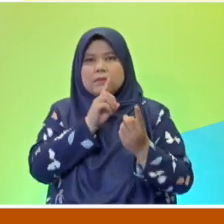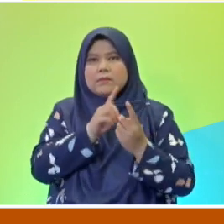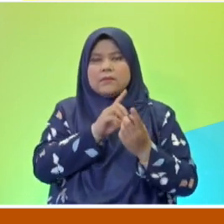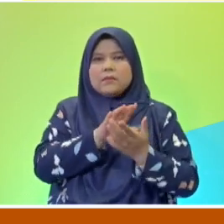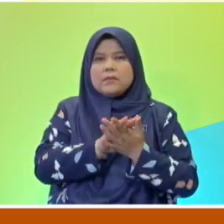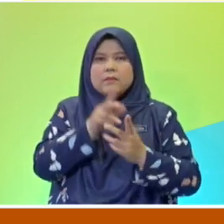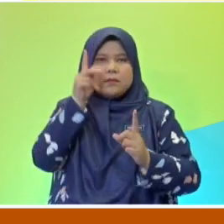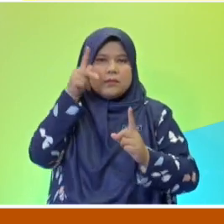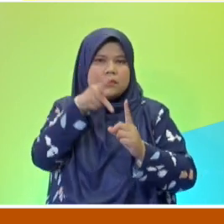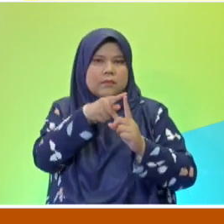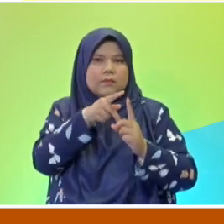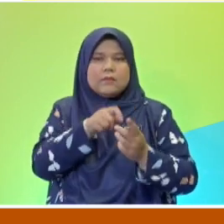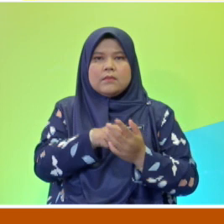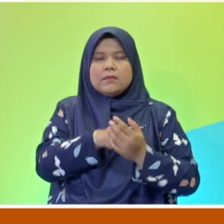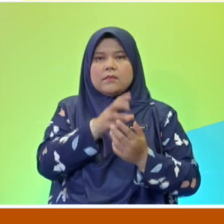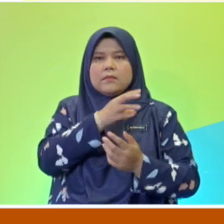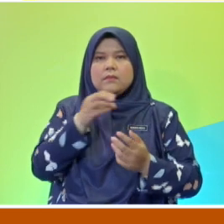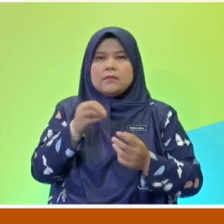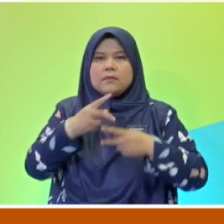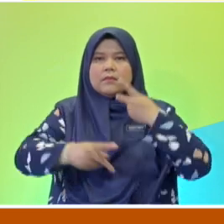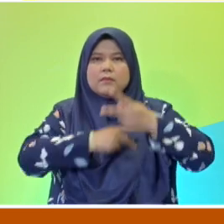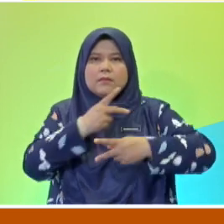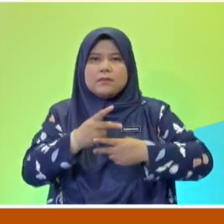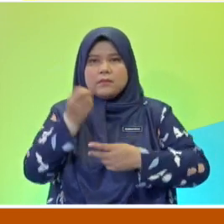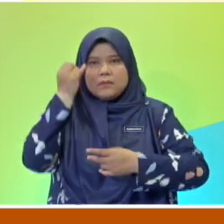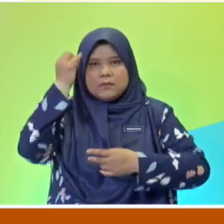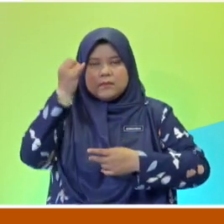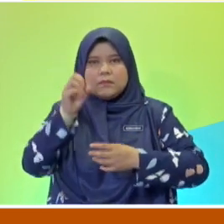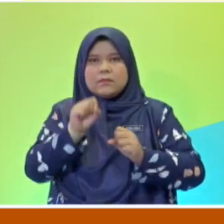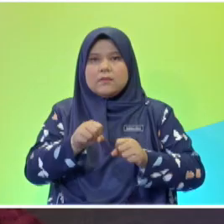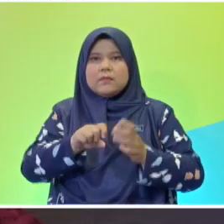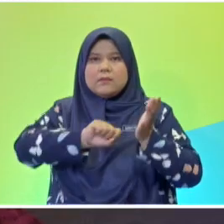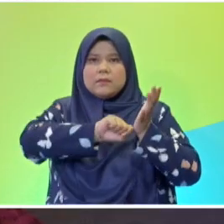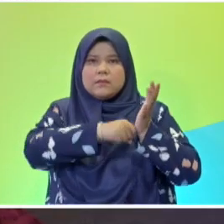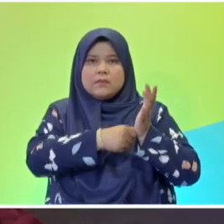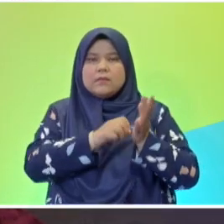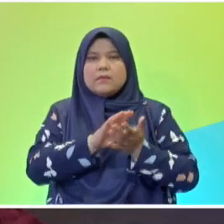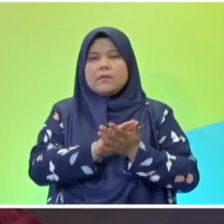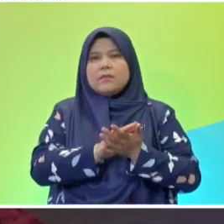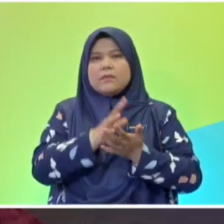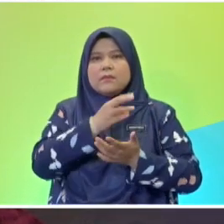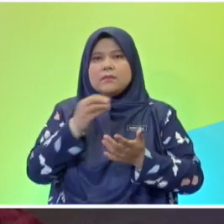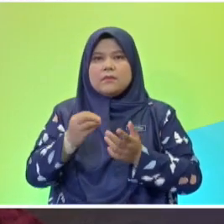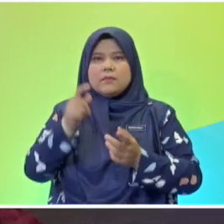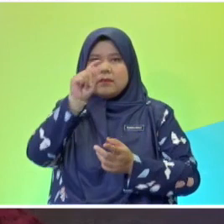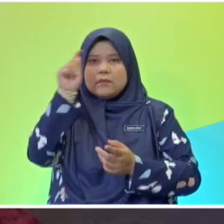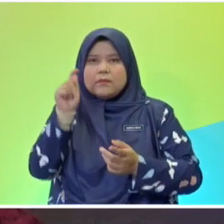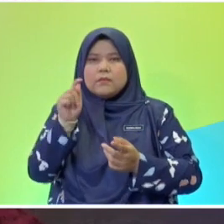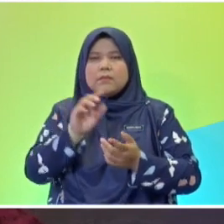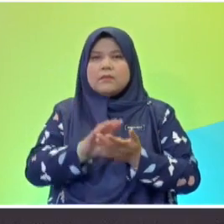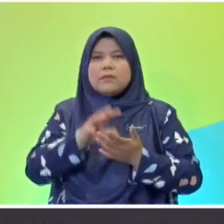to understand and process information from various sources, also to test student ability to